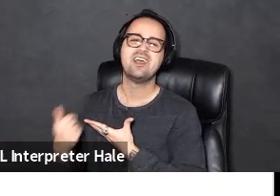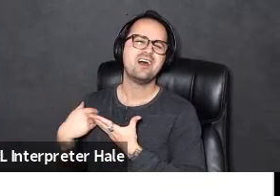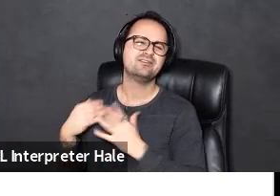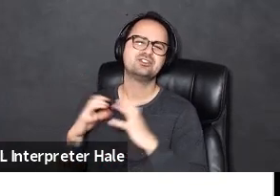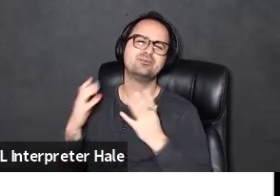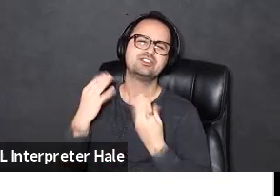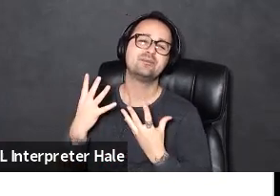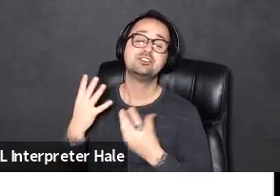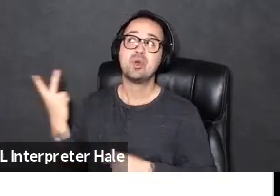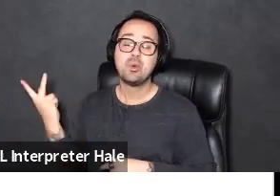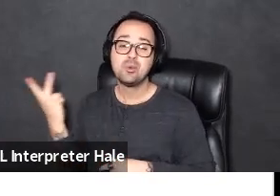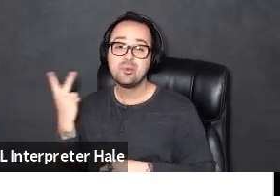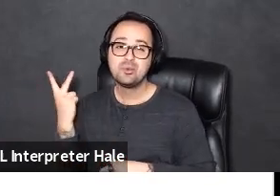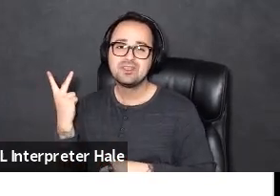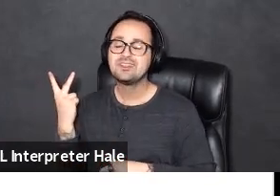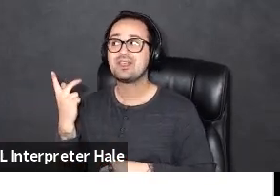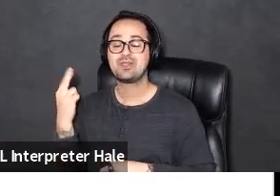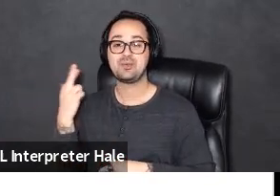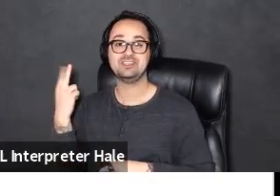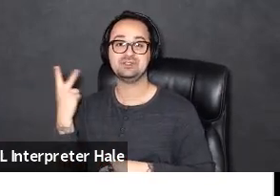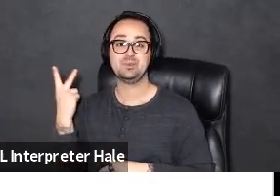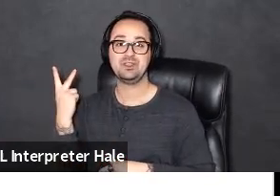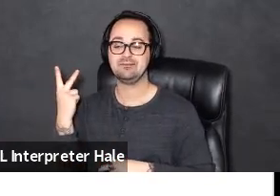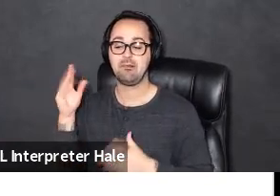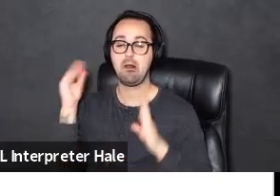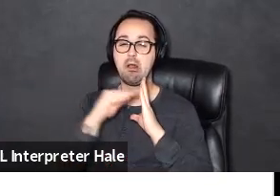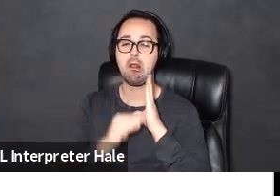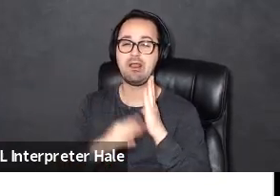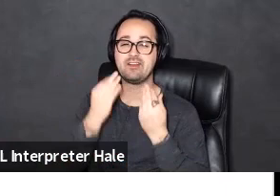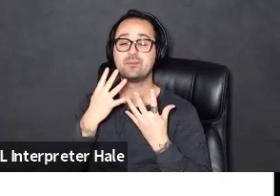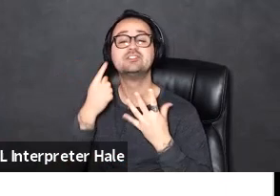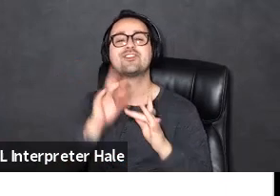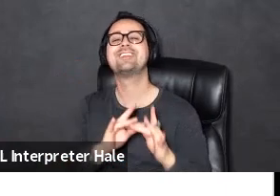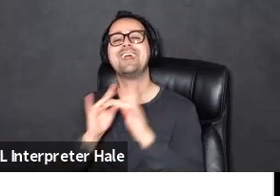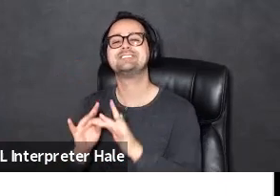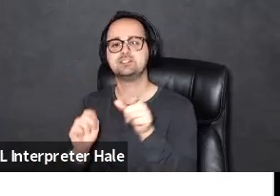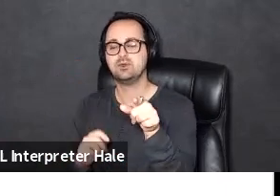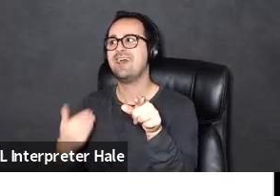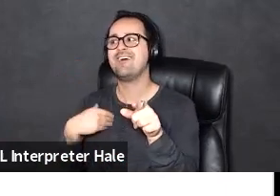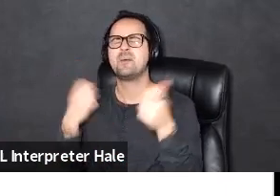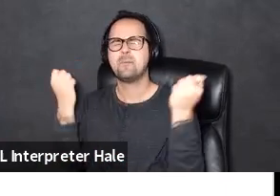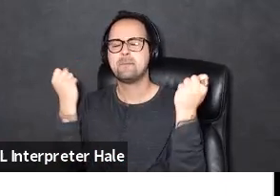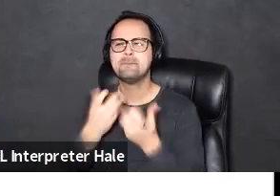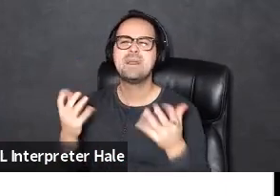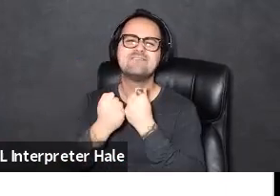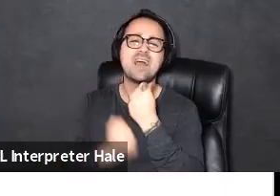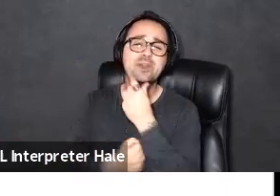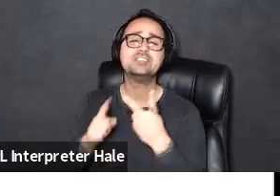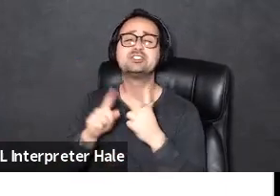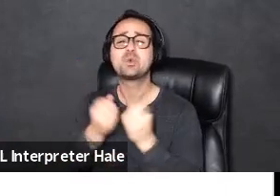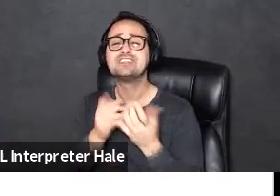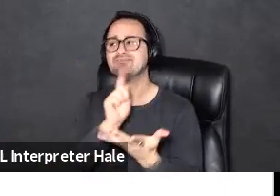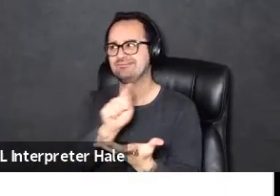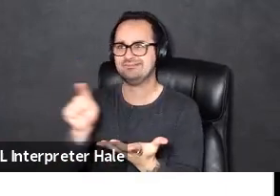said, the reason Tom and I put this information together is to be a connector, because there are so many foundations, there's so many organizations out